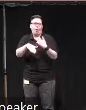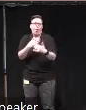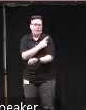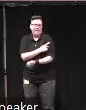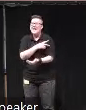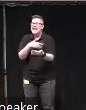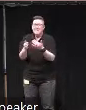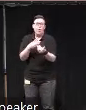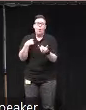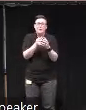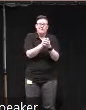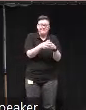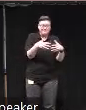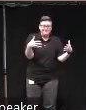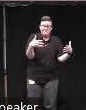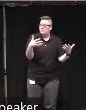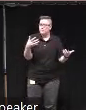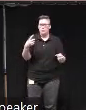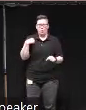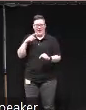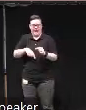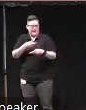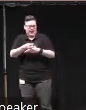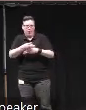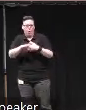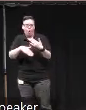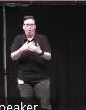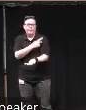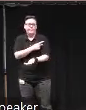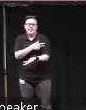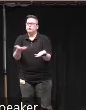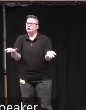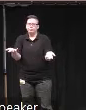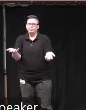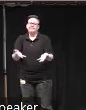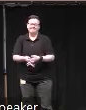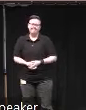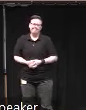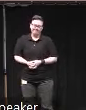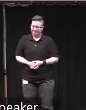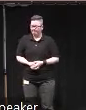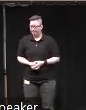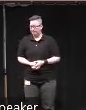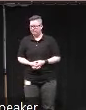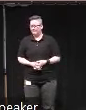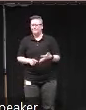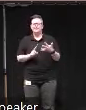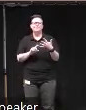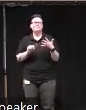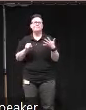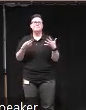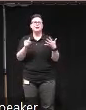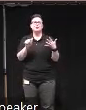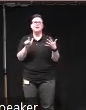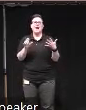growth, hasn't kept up with the growth of the needs in our community. and the shallow bench in